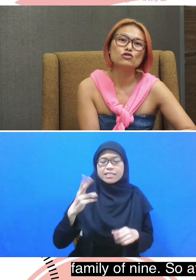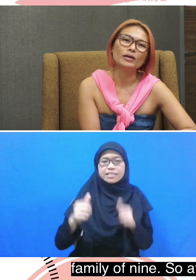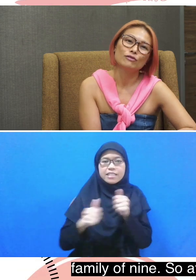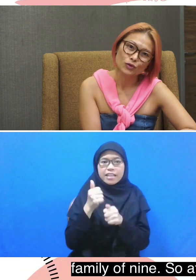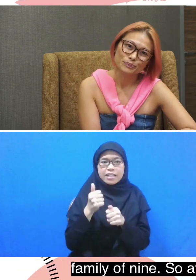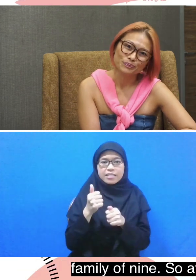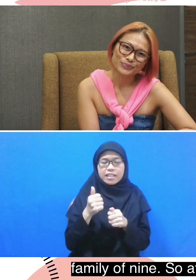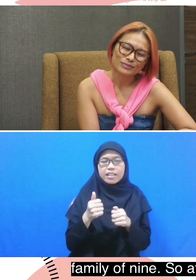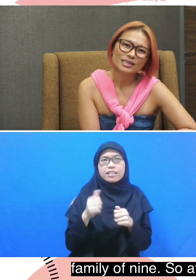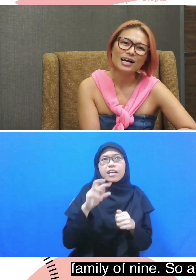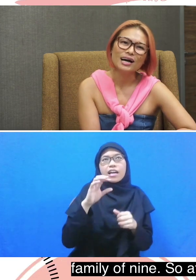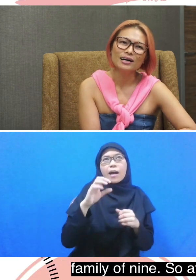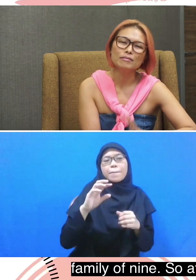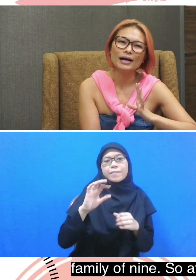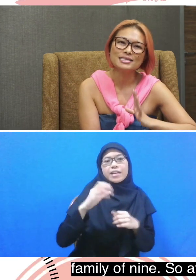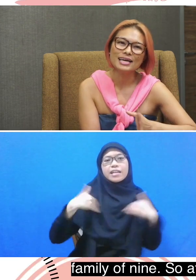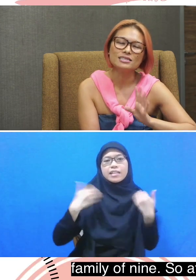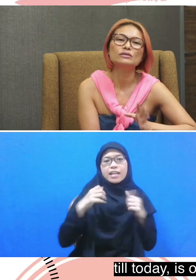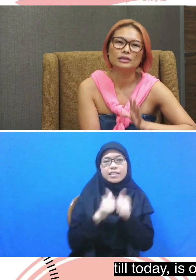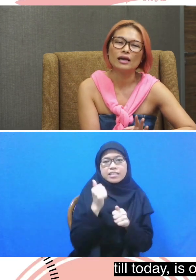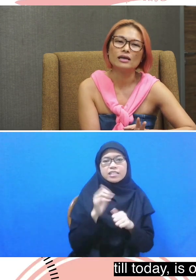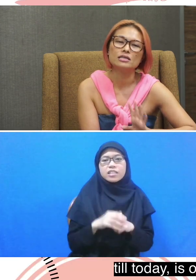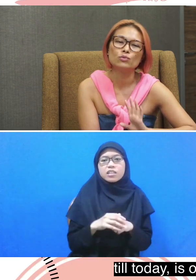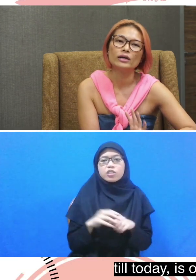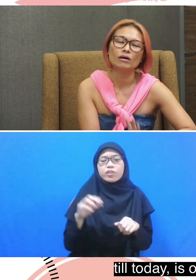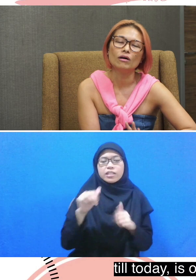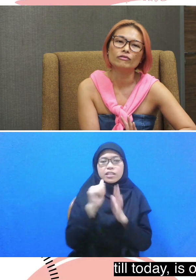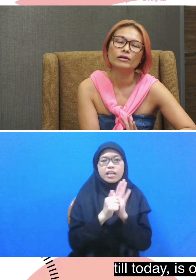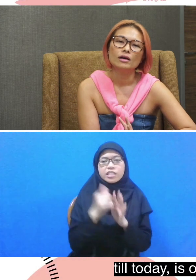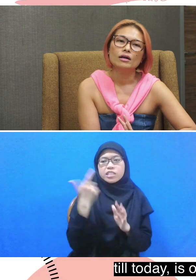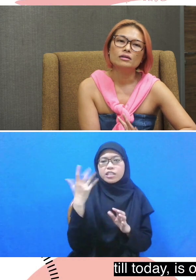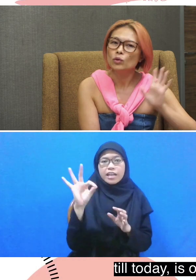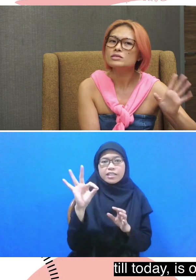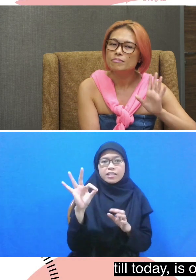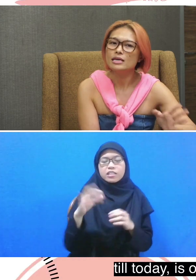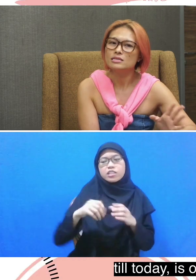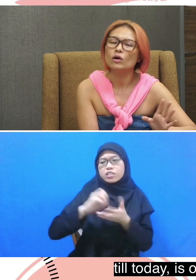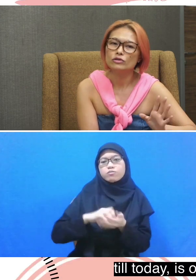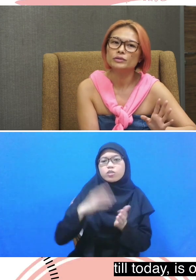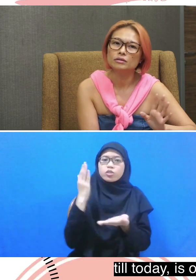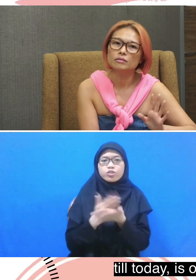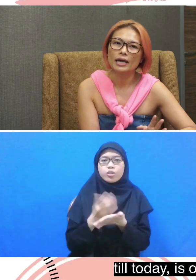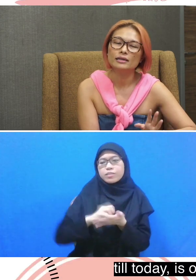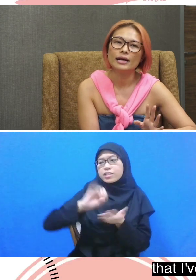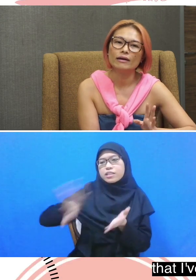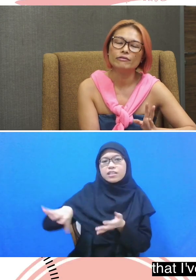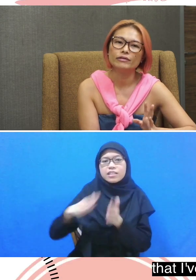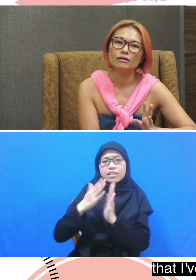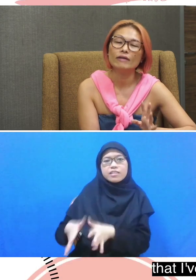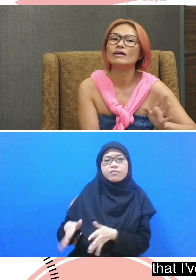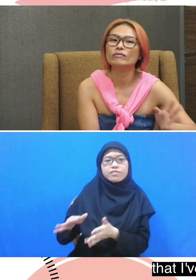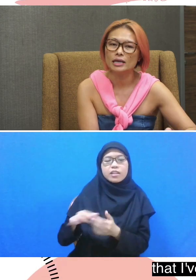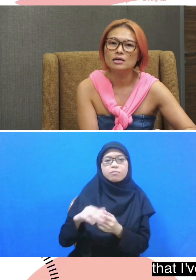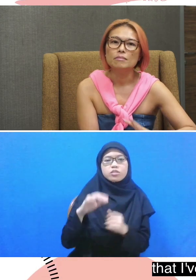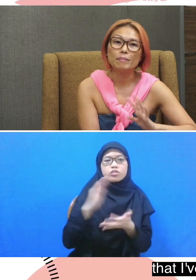actually dropped out of school. My dad, till today, is one of the most amazing entrepreneurial men that